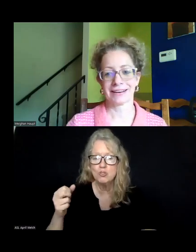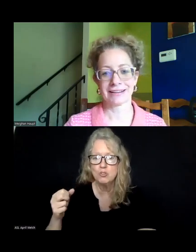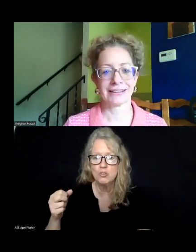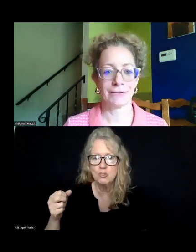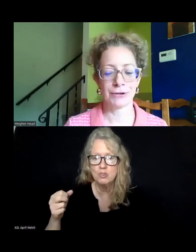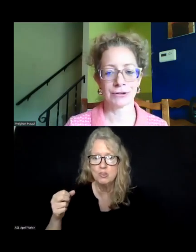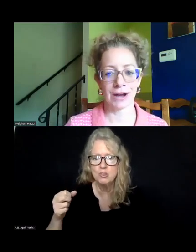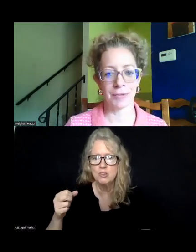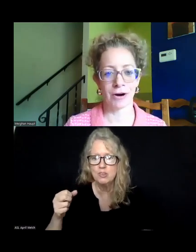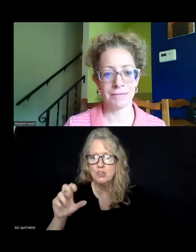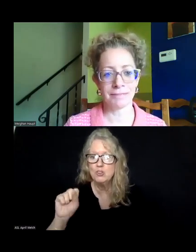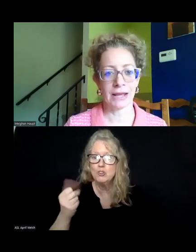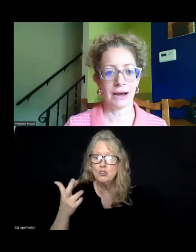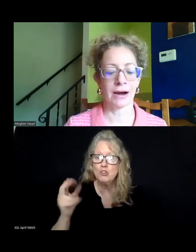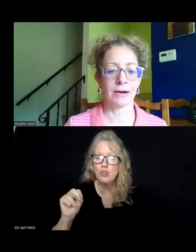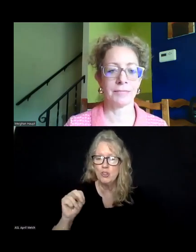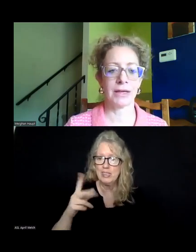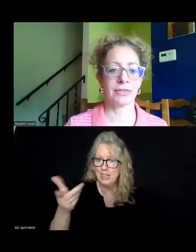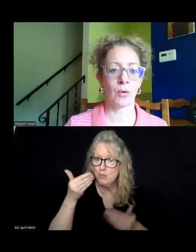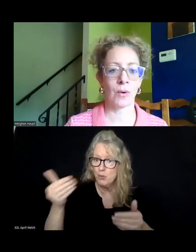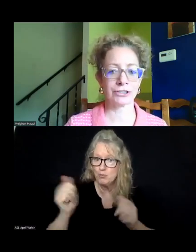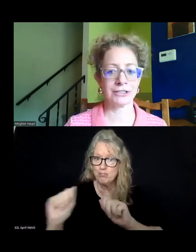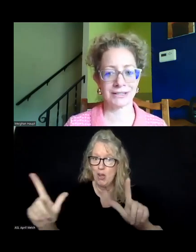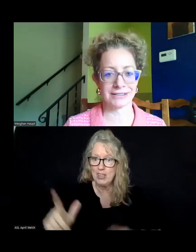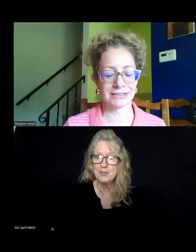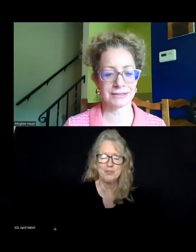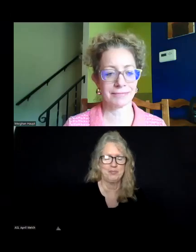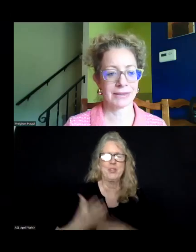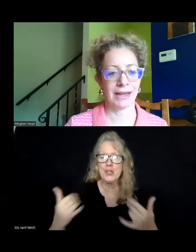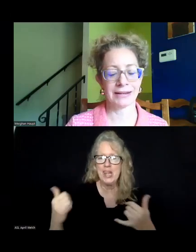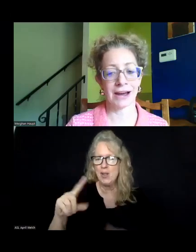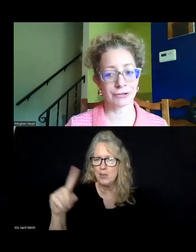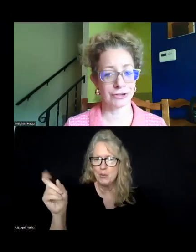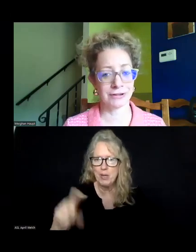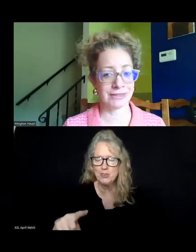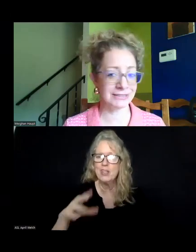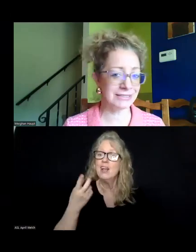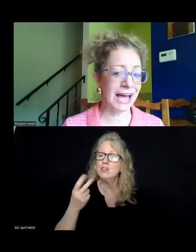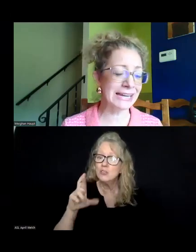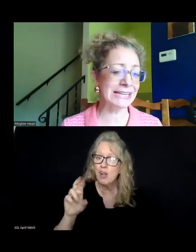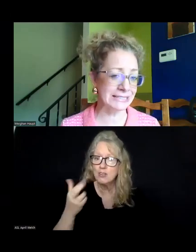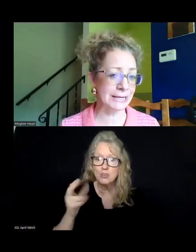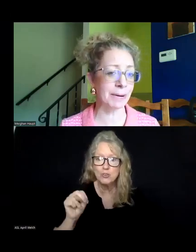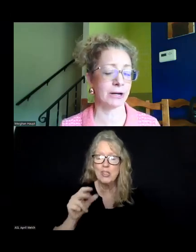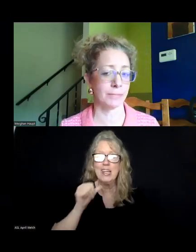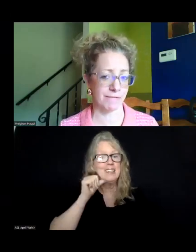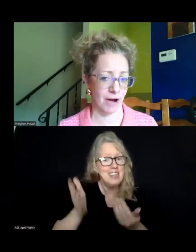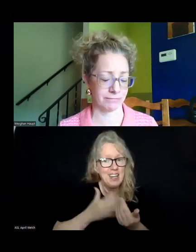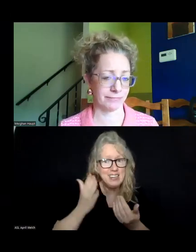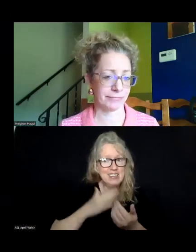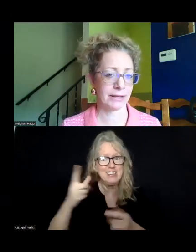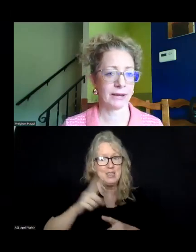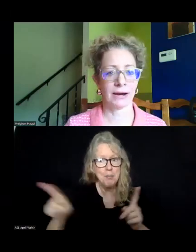if you could come on, the question is, And Dr. Shern, this is not easy, but it'll